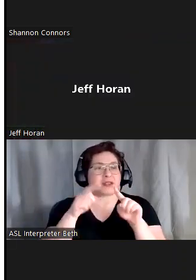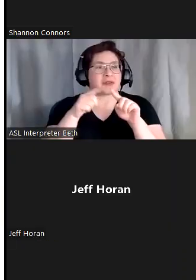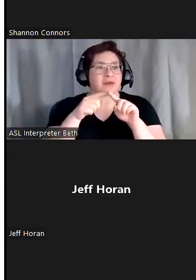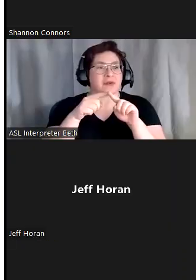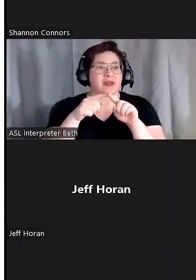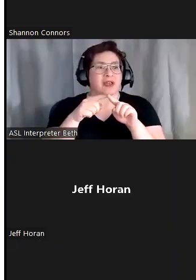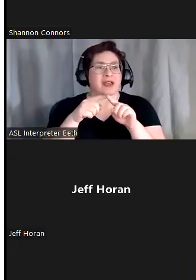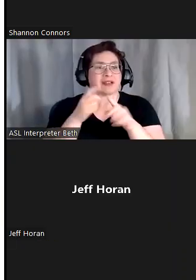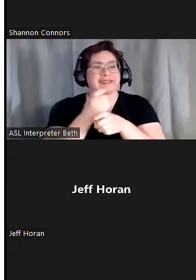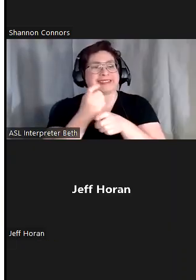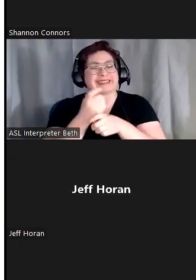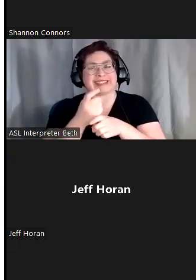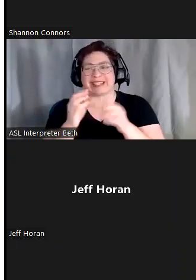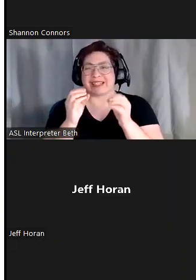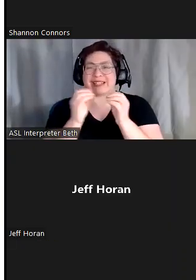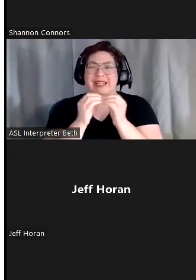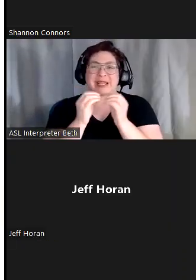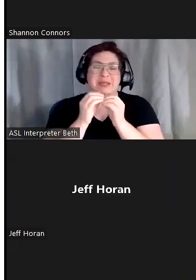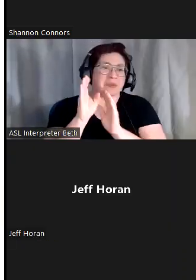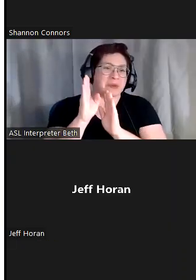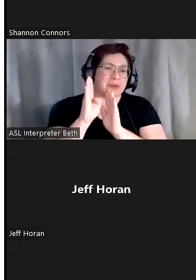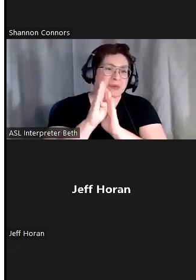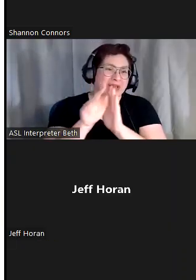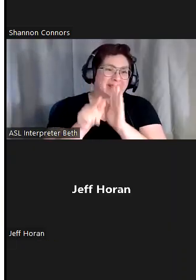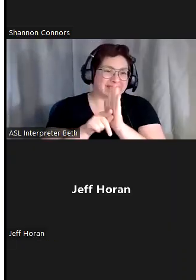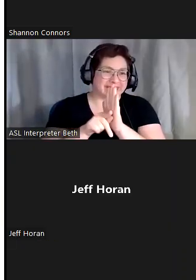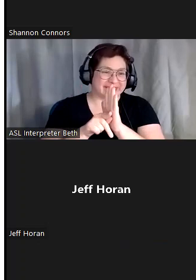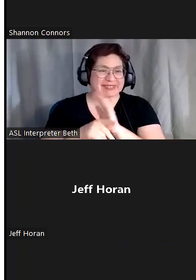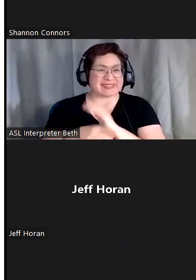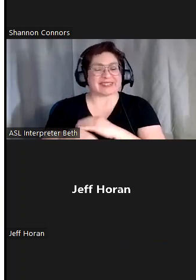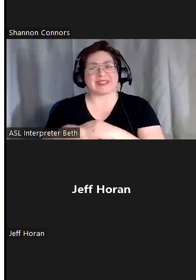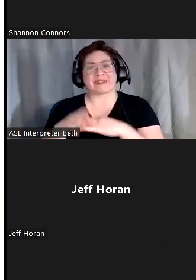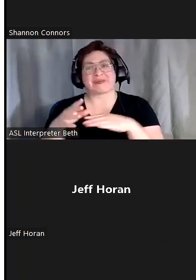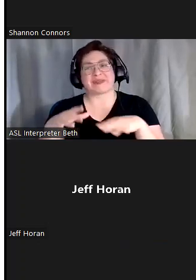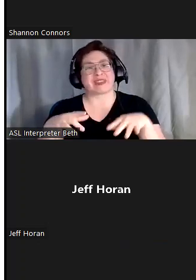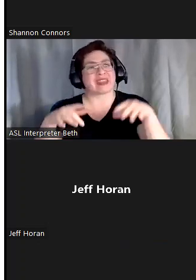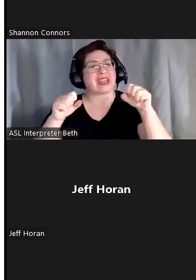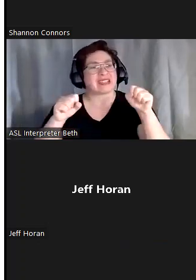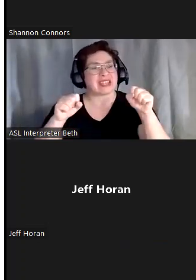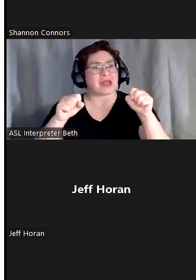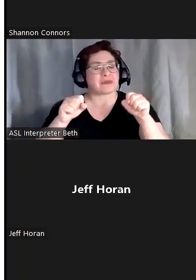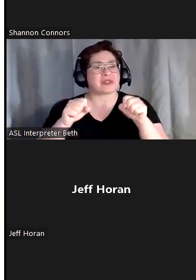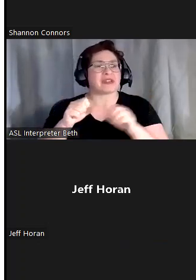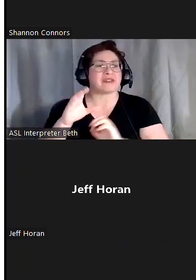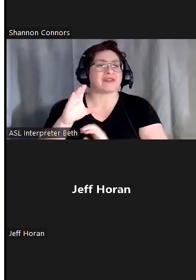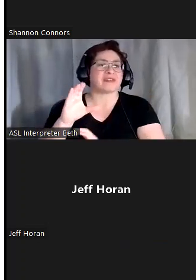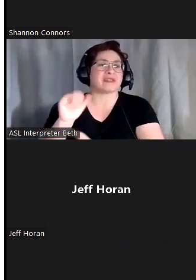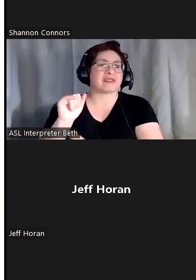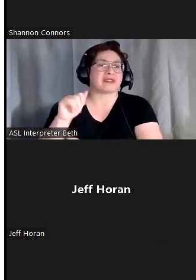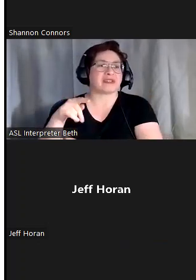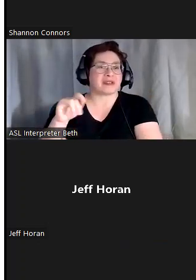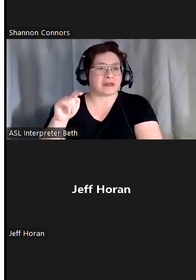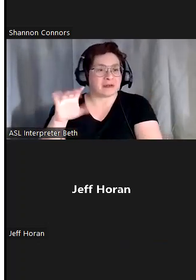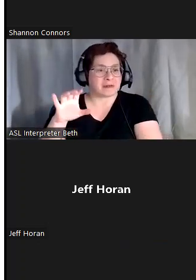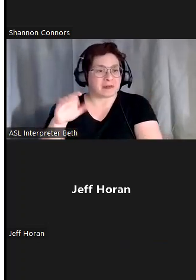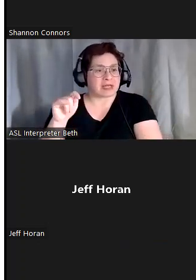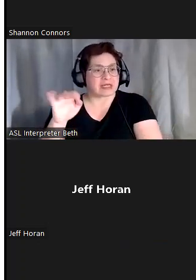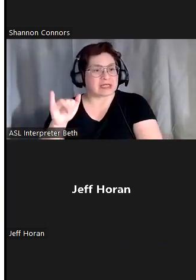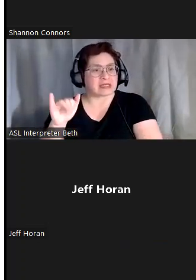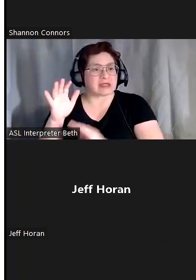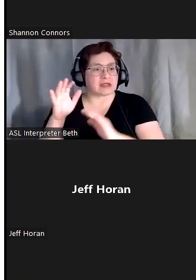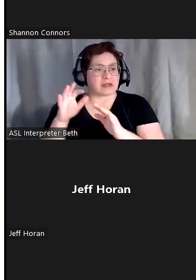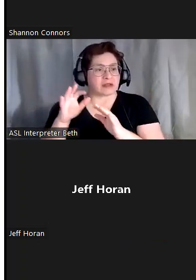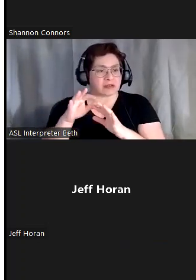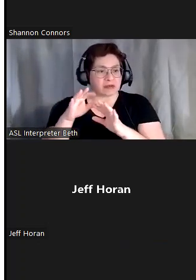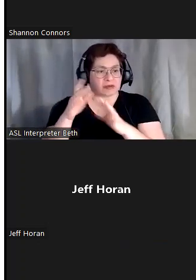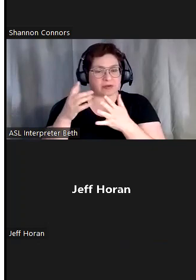background. So for the adaptive capacity framework, we demonstrated its applicability in